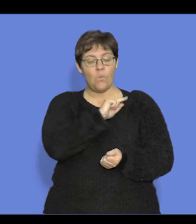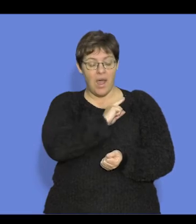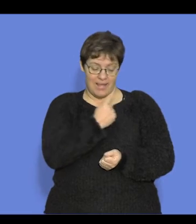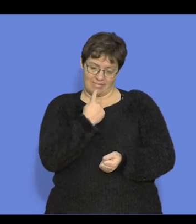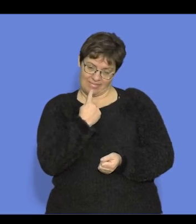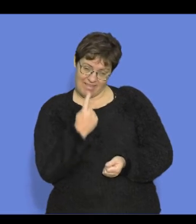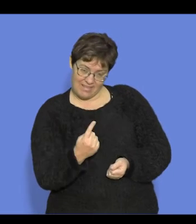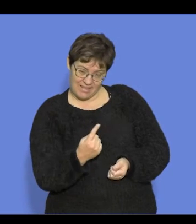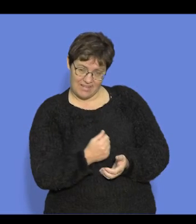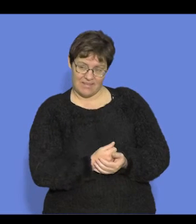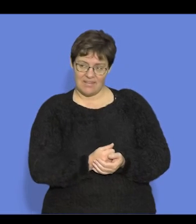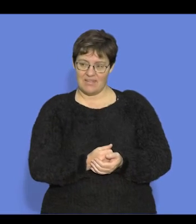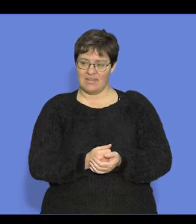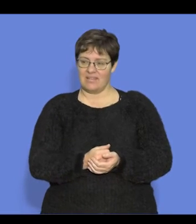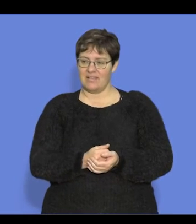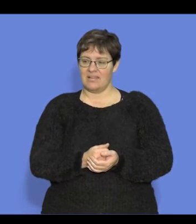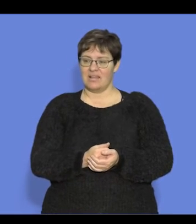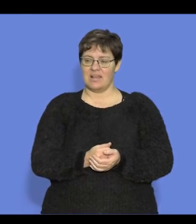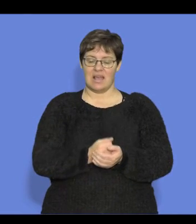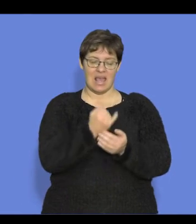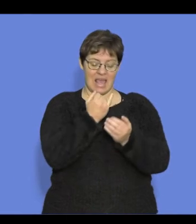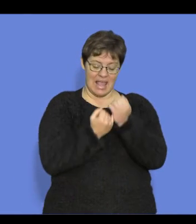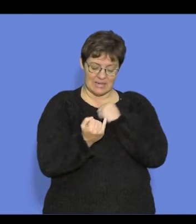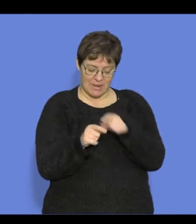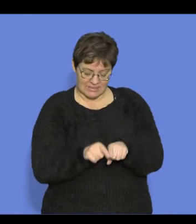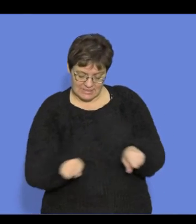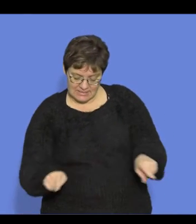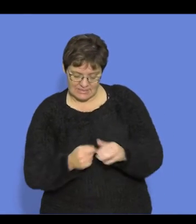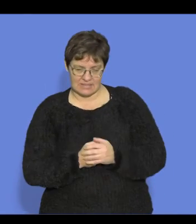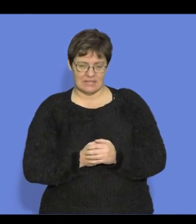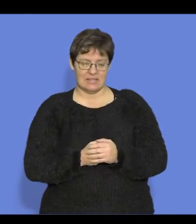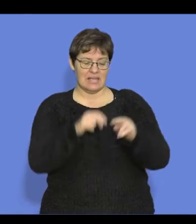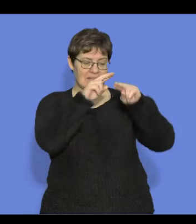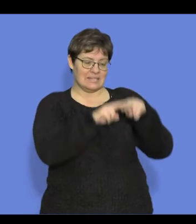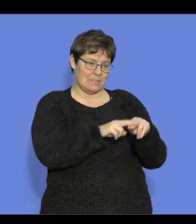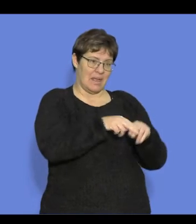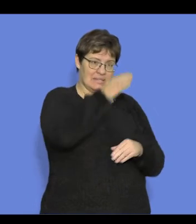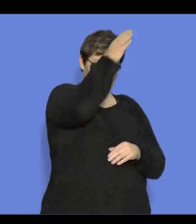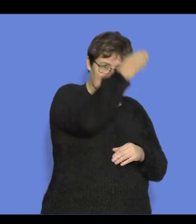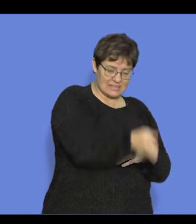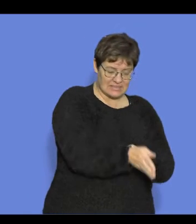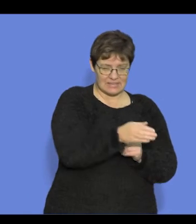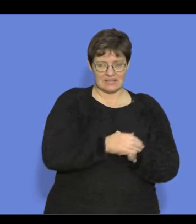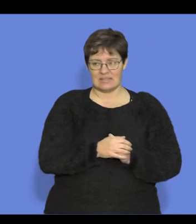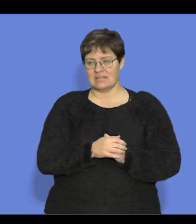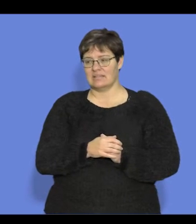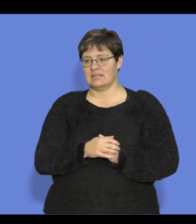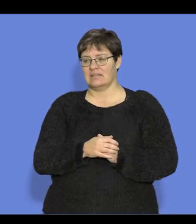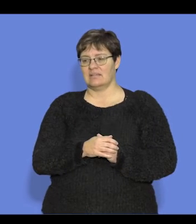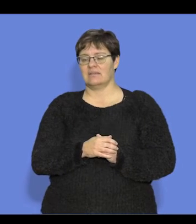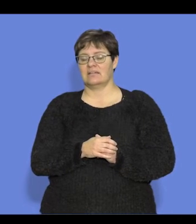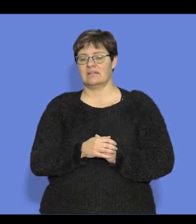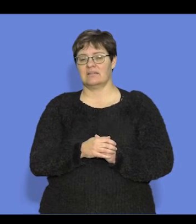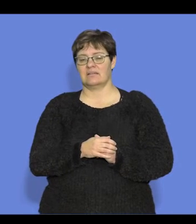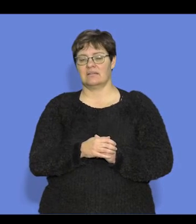mentioning the independent variable, the dependent variable, and